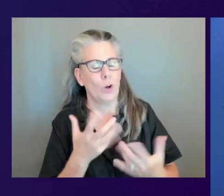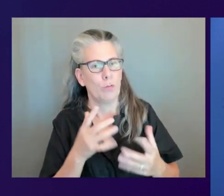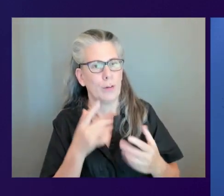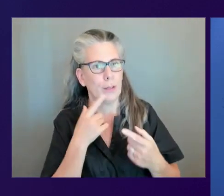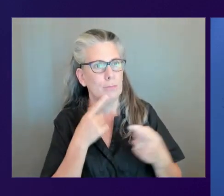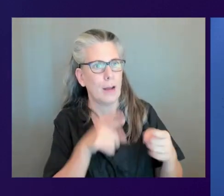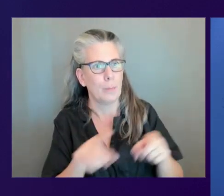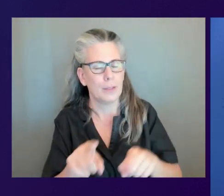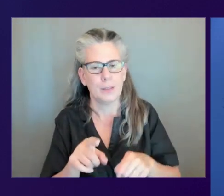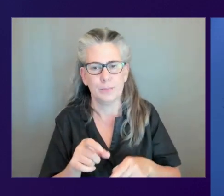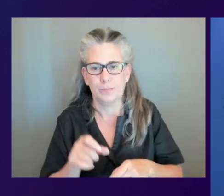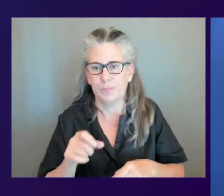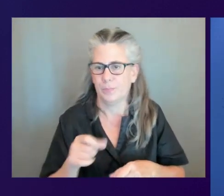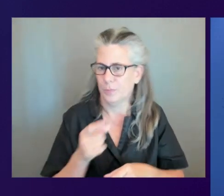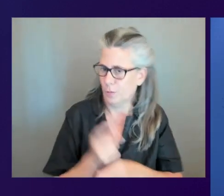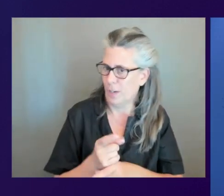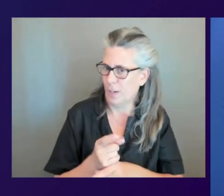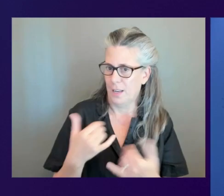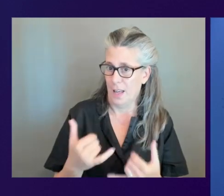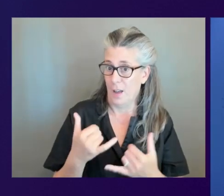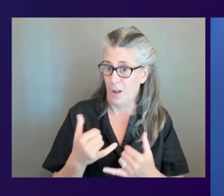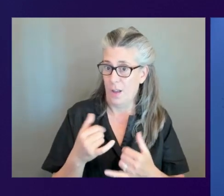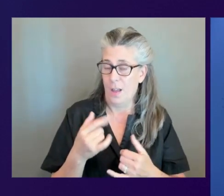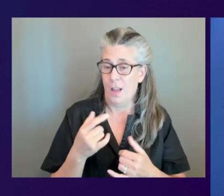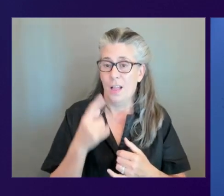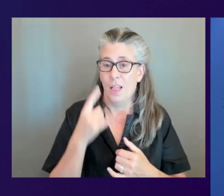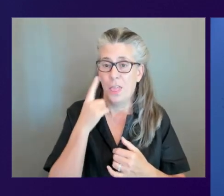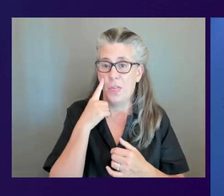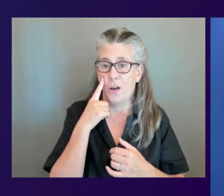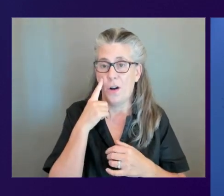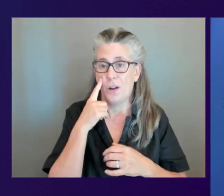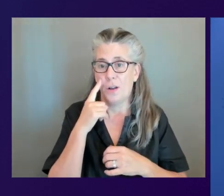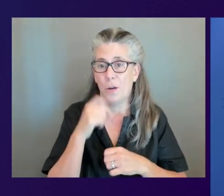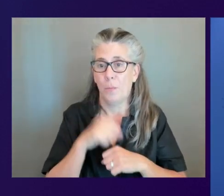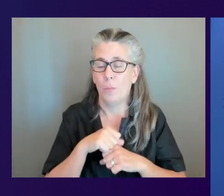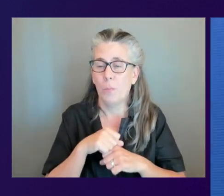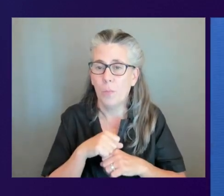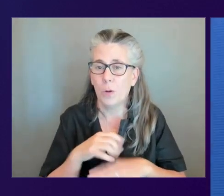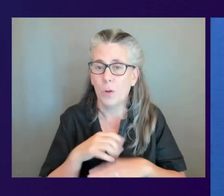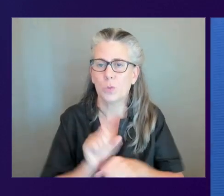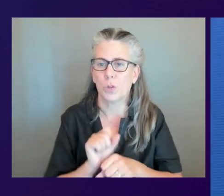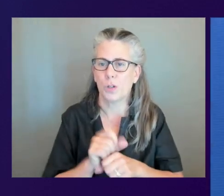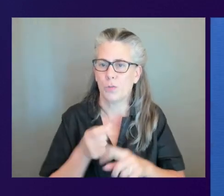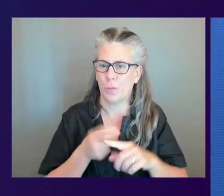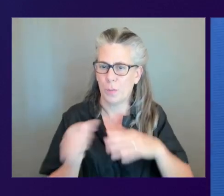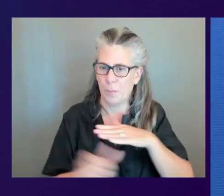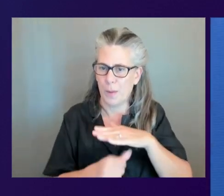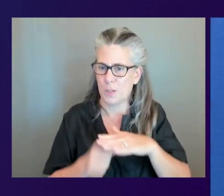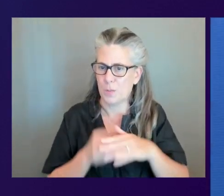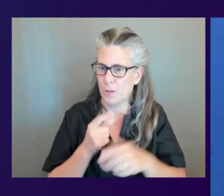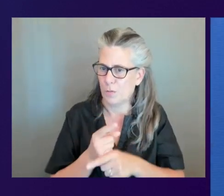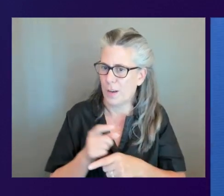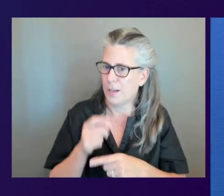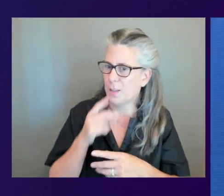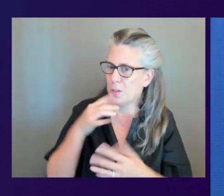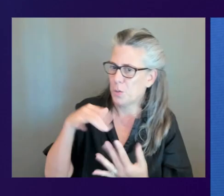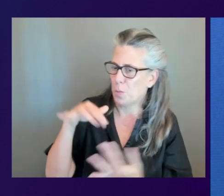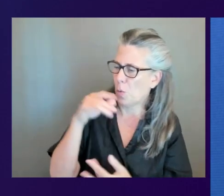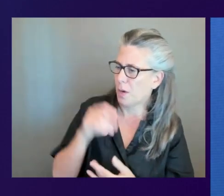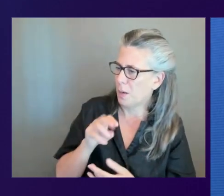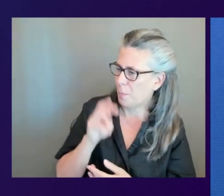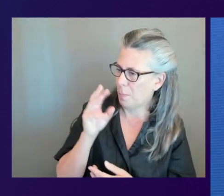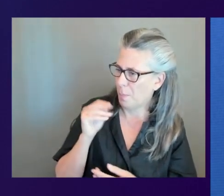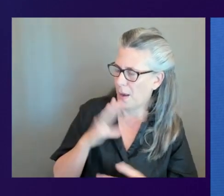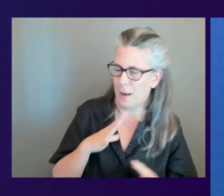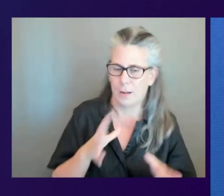Fox Mulder's desktop from the basement. Or the Smoking Man, one of those two. Yeah. It looks like something